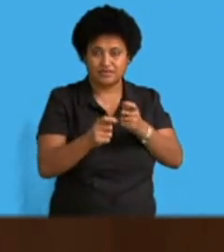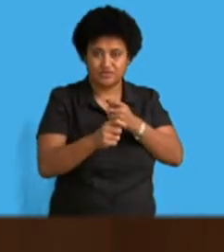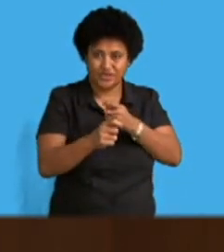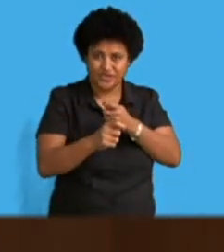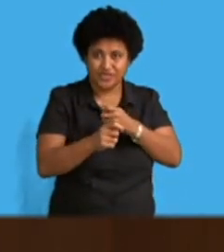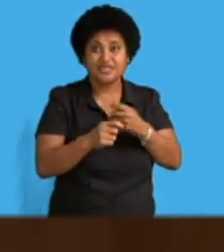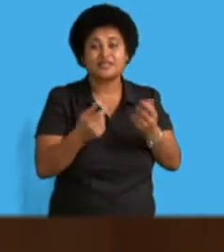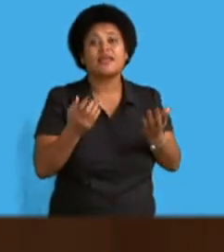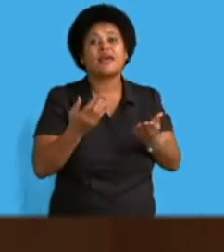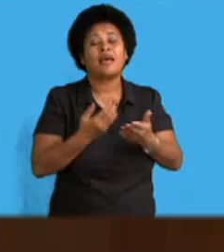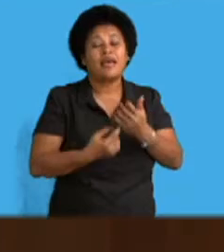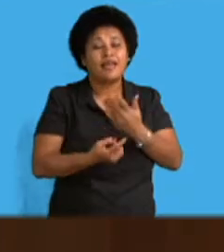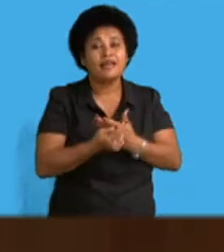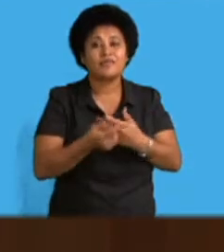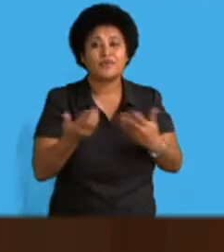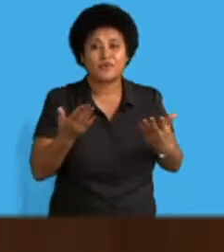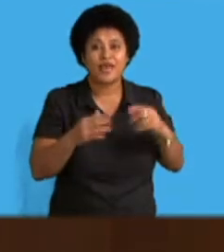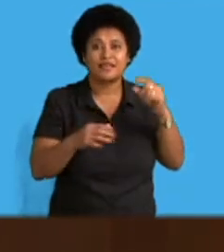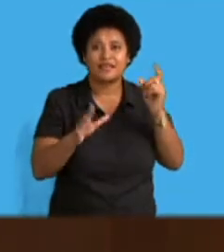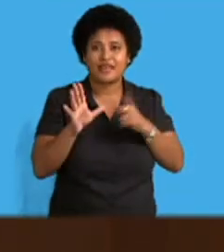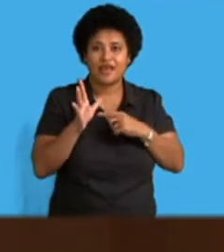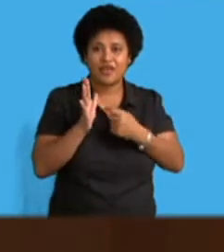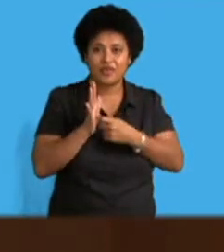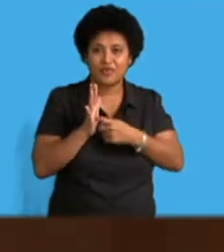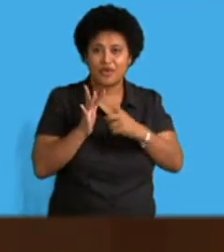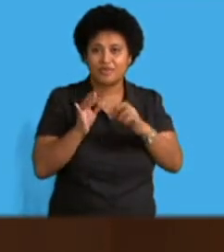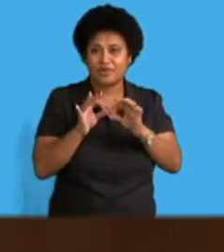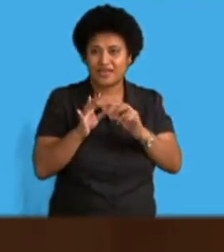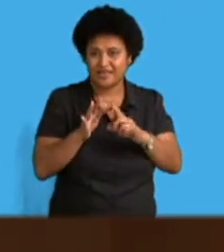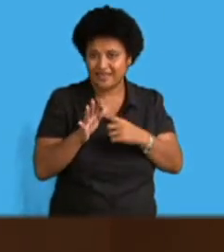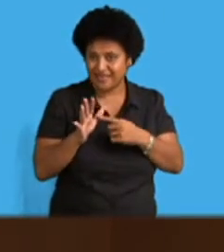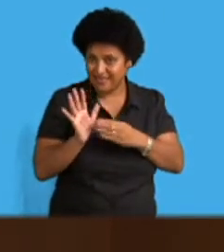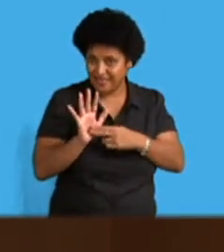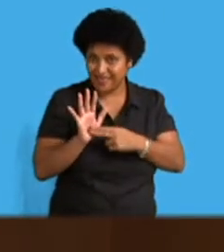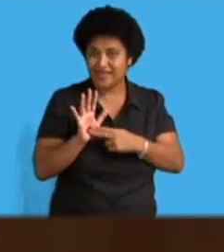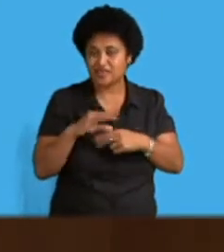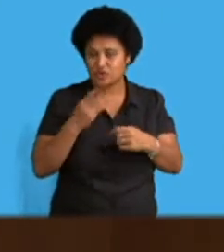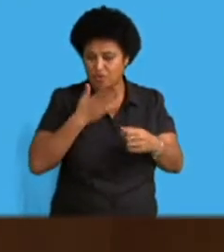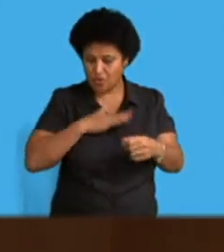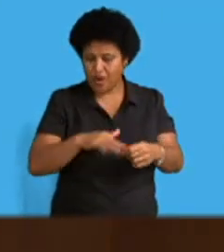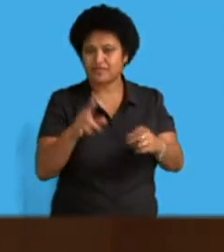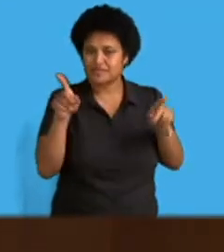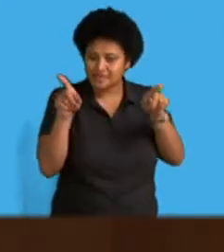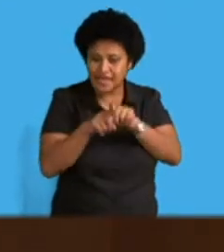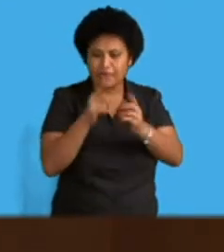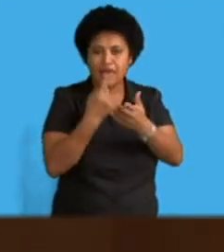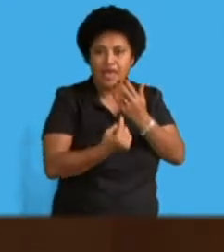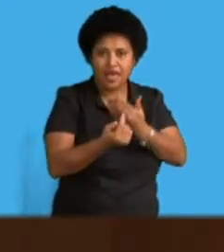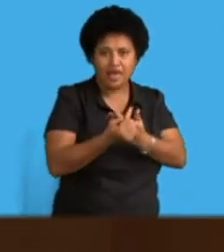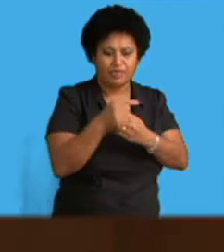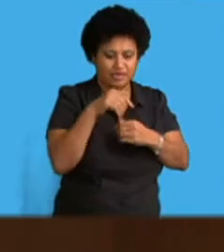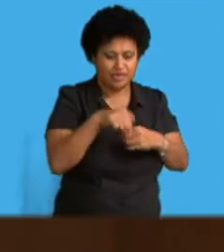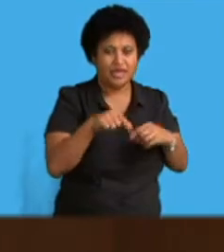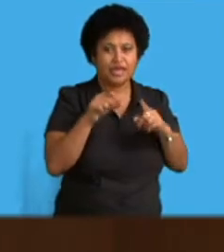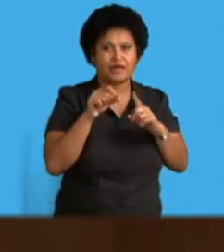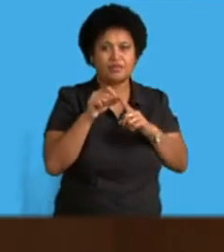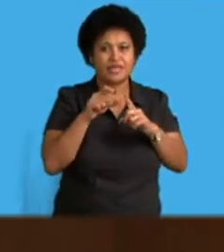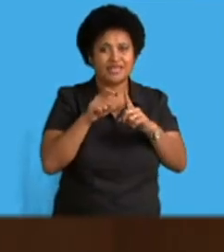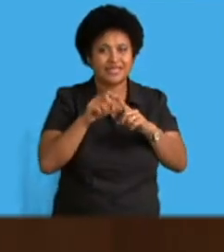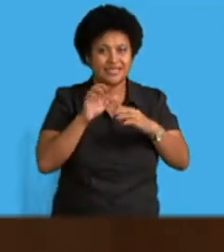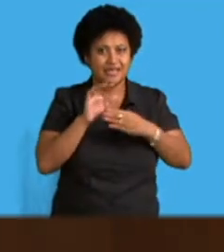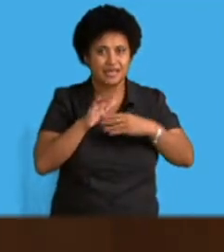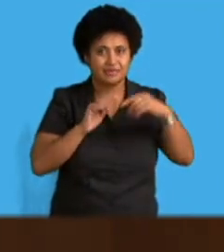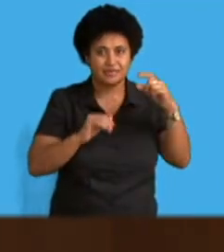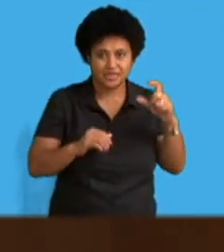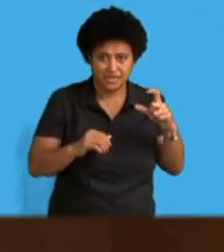the Caribbean, and we requested the ADB that this arrangement be replicated in the PDMCs. This will demonstrate that climate change